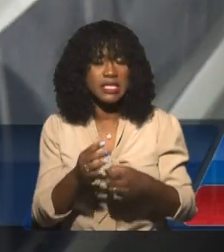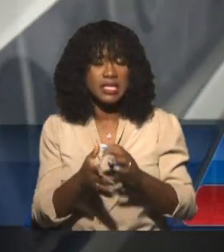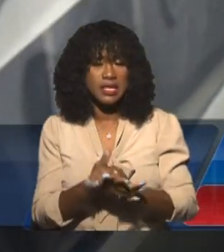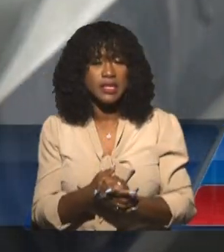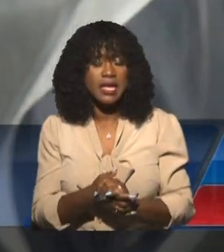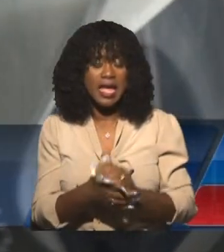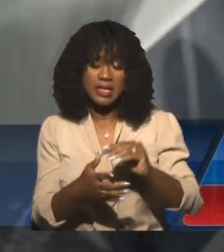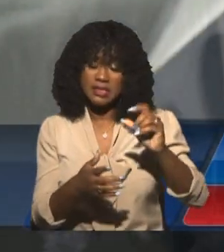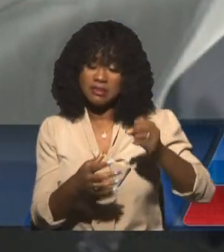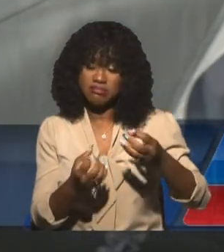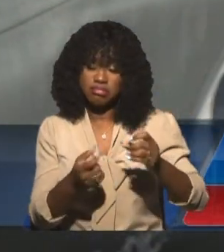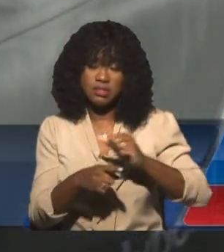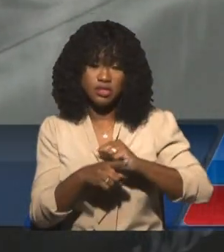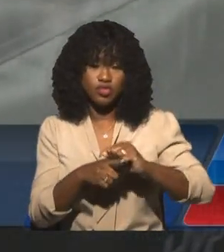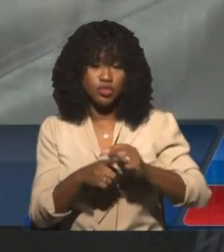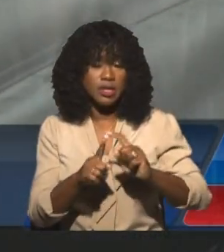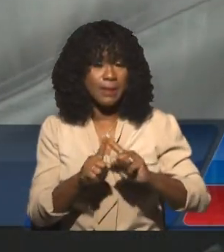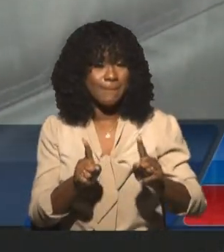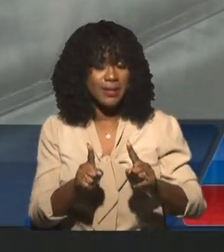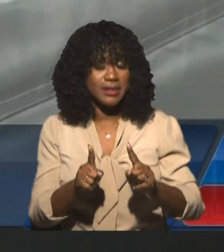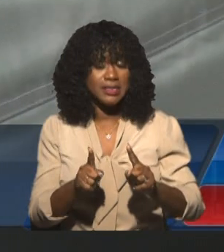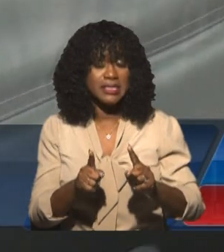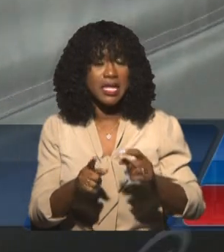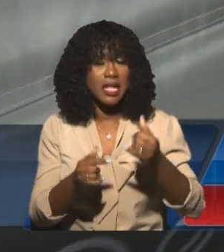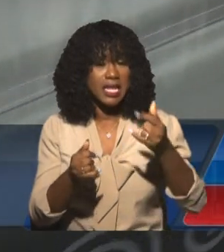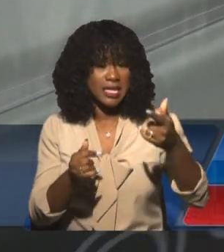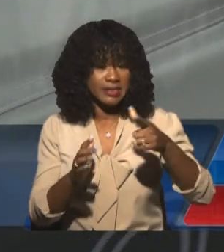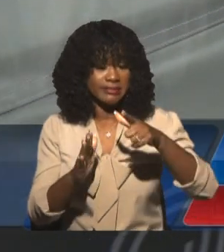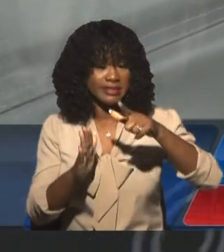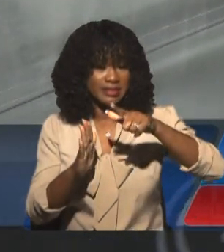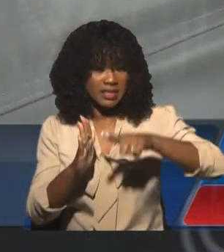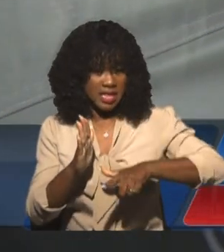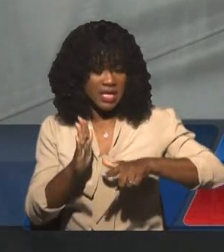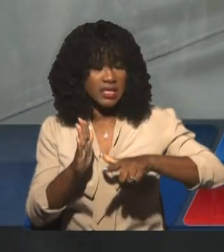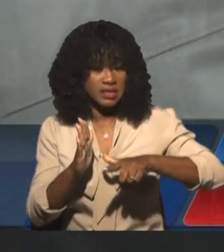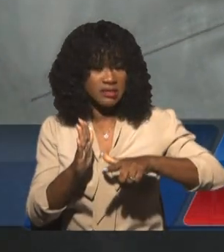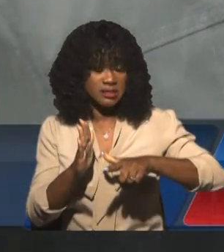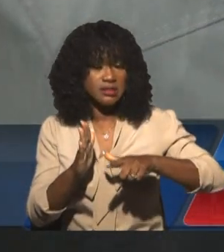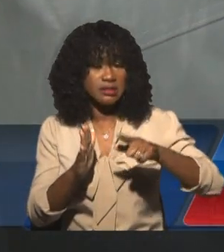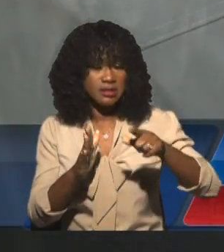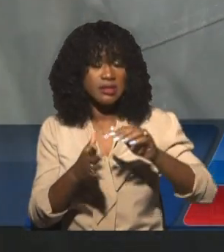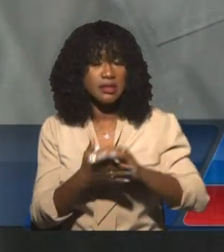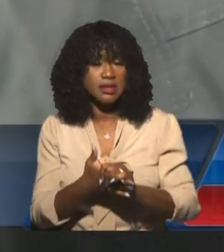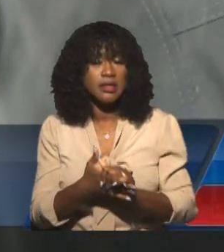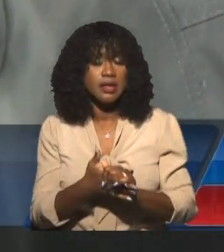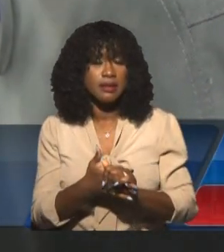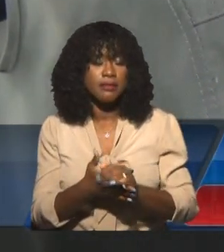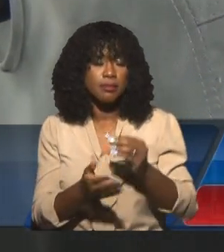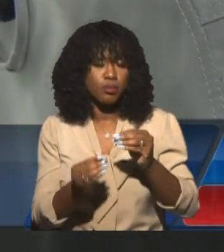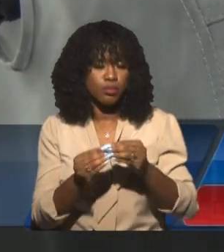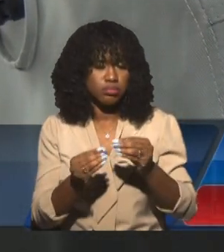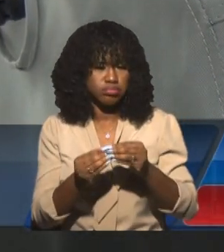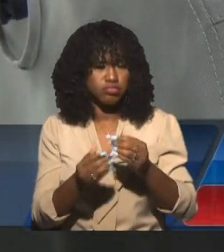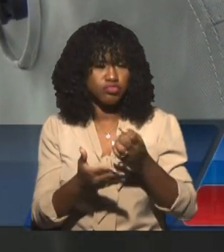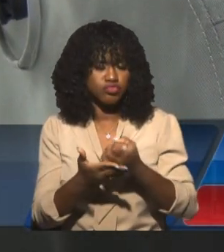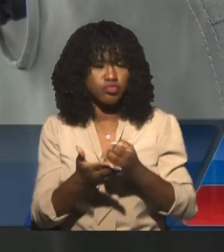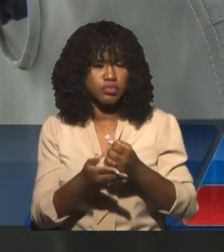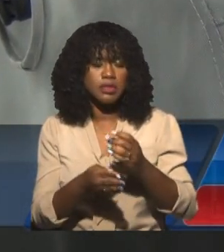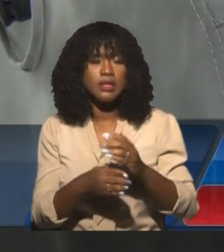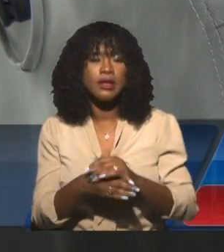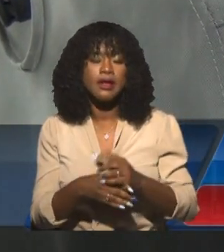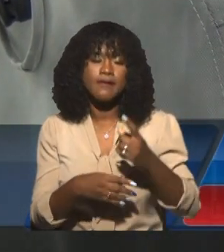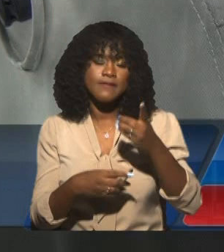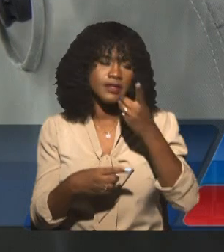training. But he said for nearly 1/10 of the price, these medium-pressure chambers make good economic and business sense to provide a service to